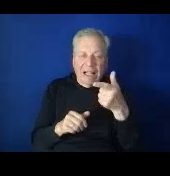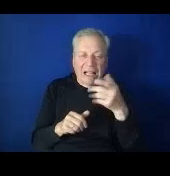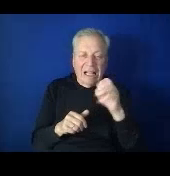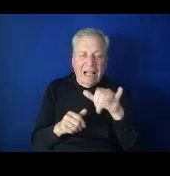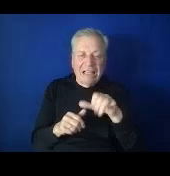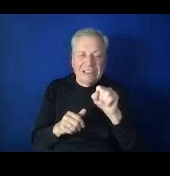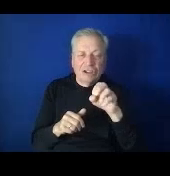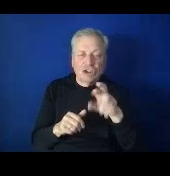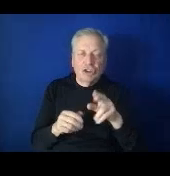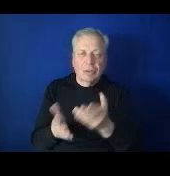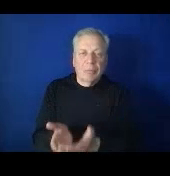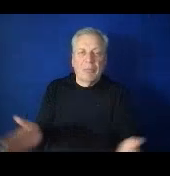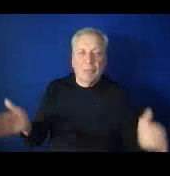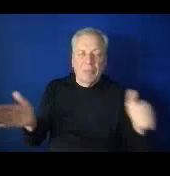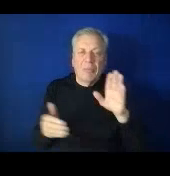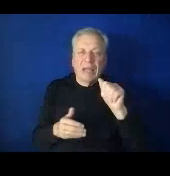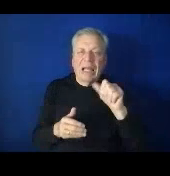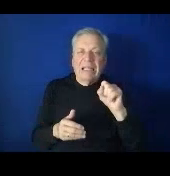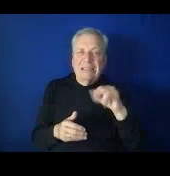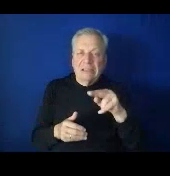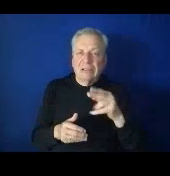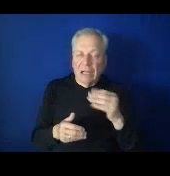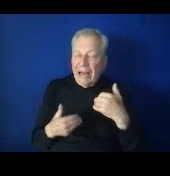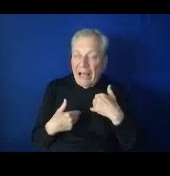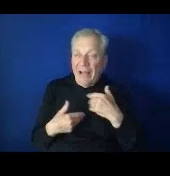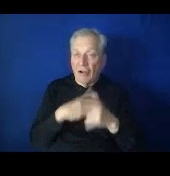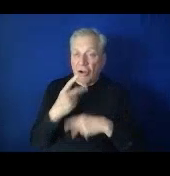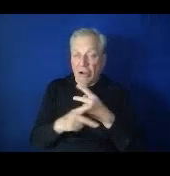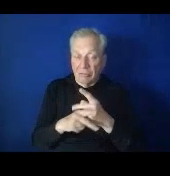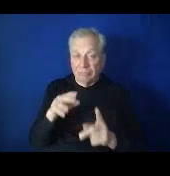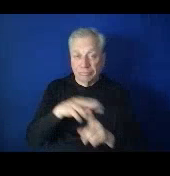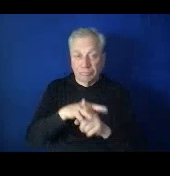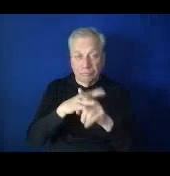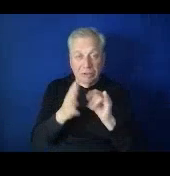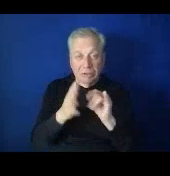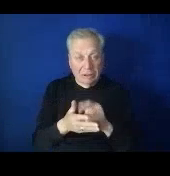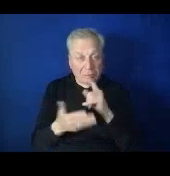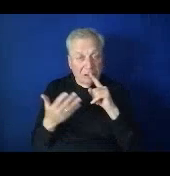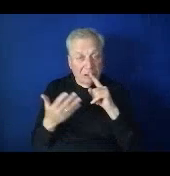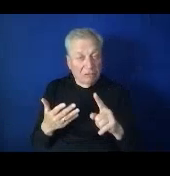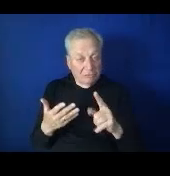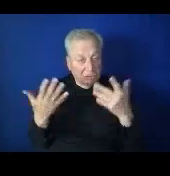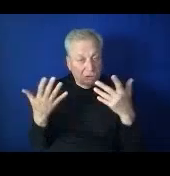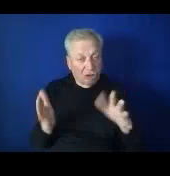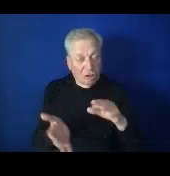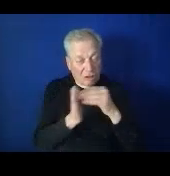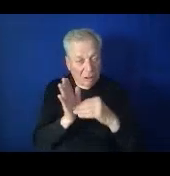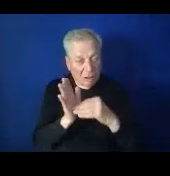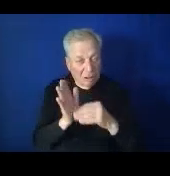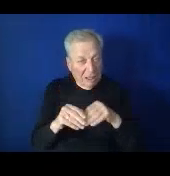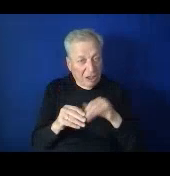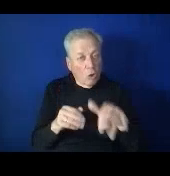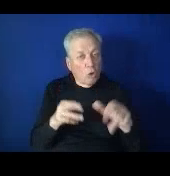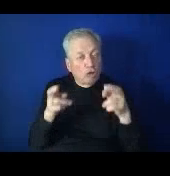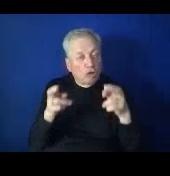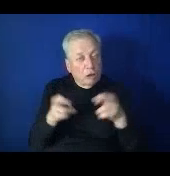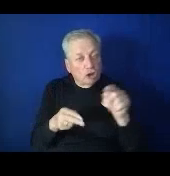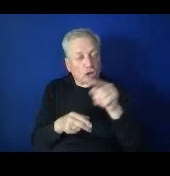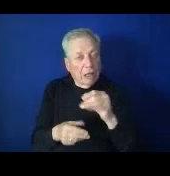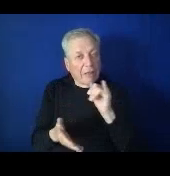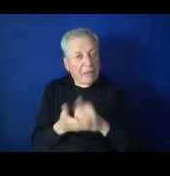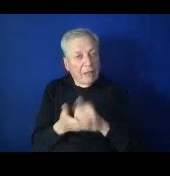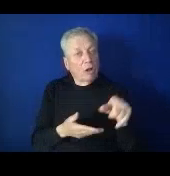of hydrothermal explosions that have been documented pretty well in these regions. And this is the start